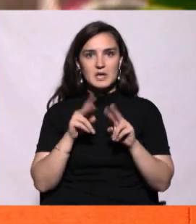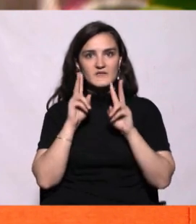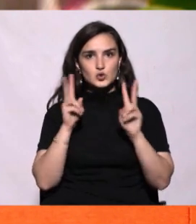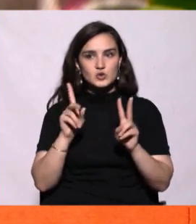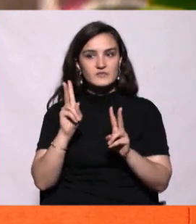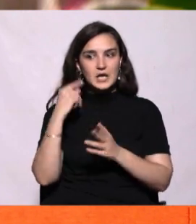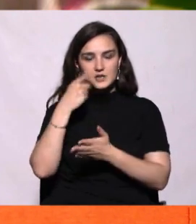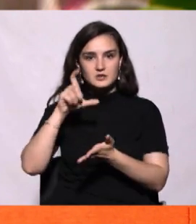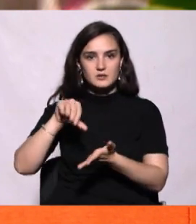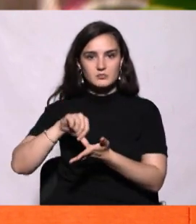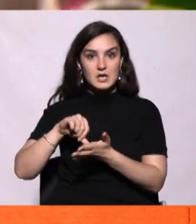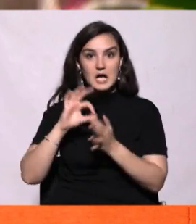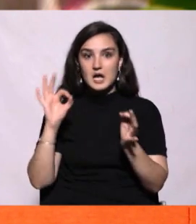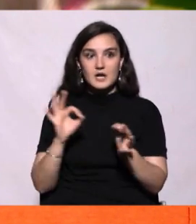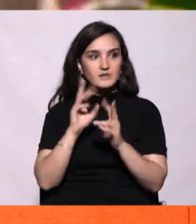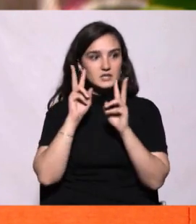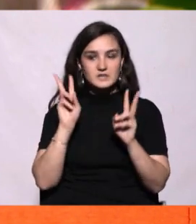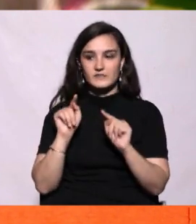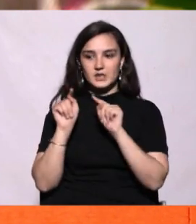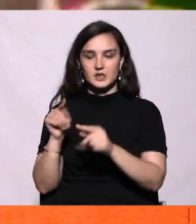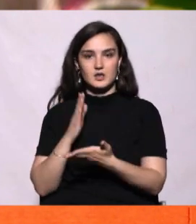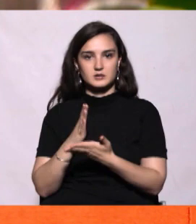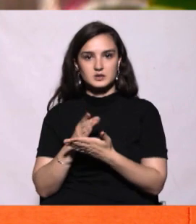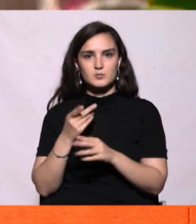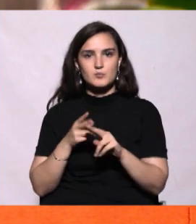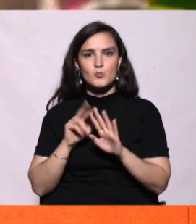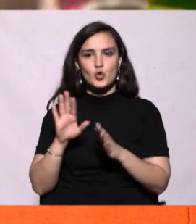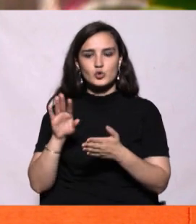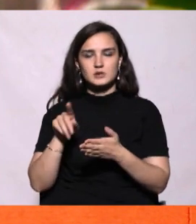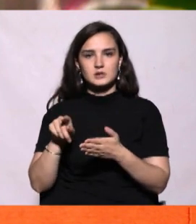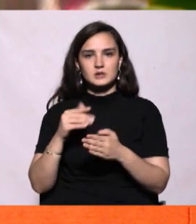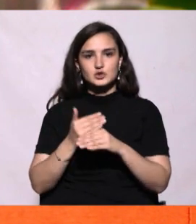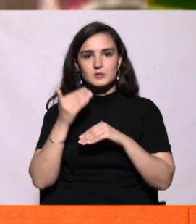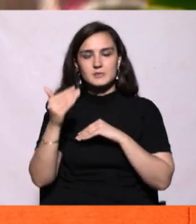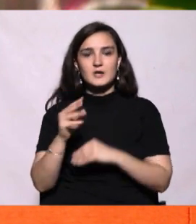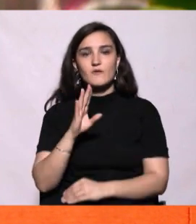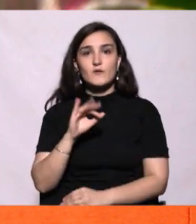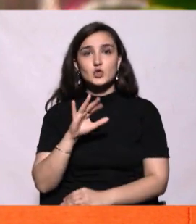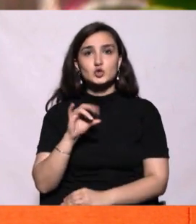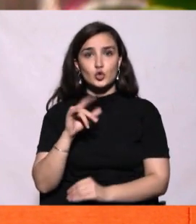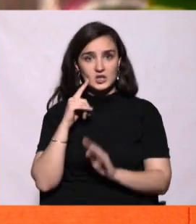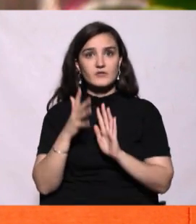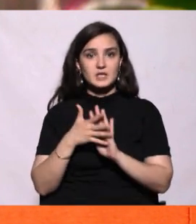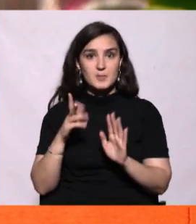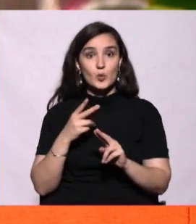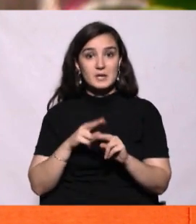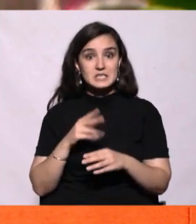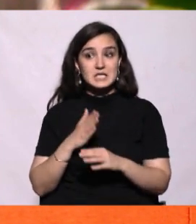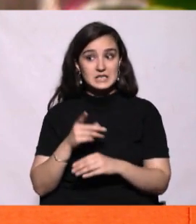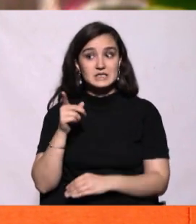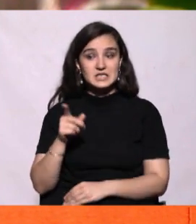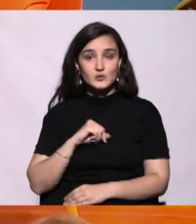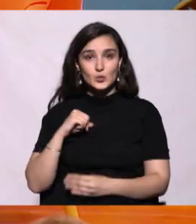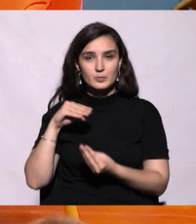figure and nobody knows who this is, and only later Mr. Watson realizes that this is